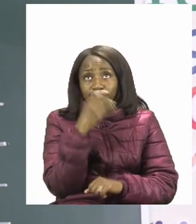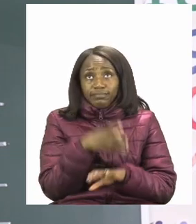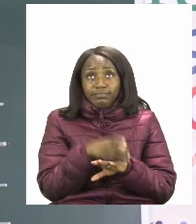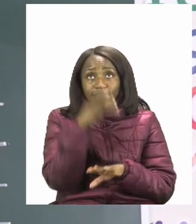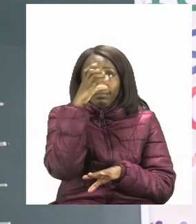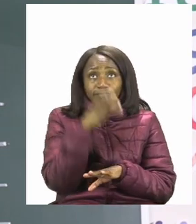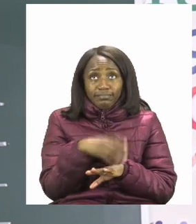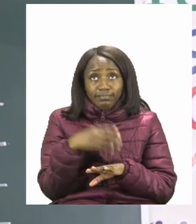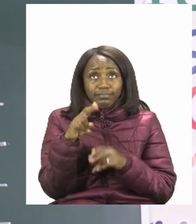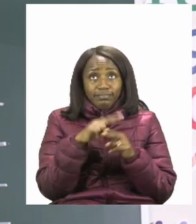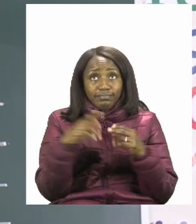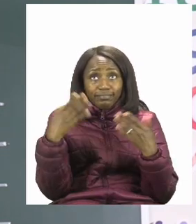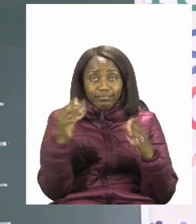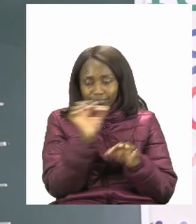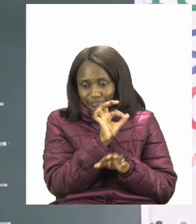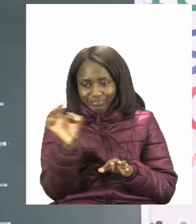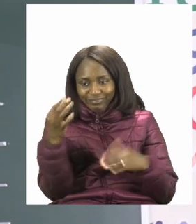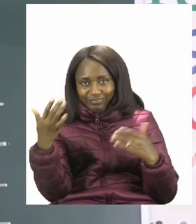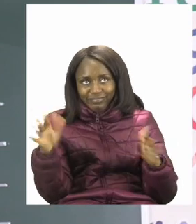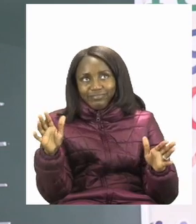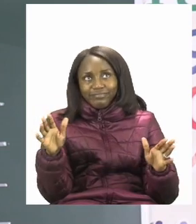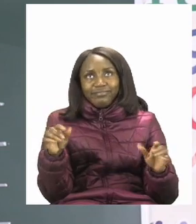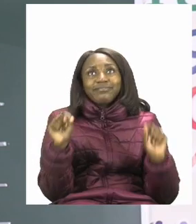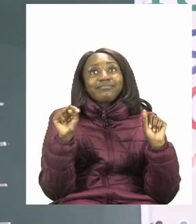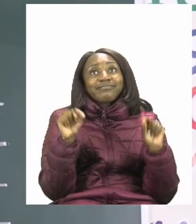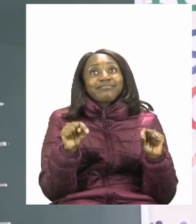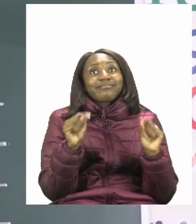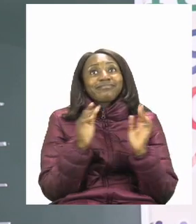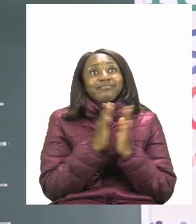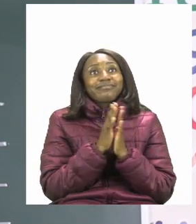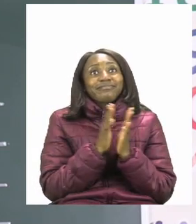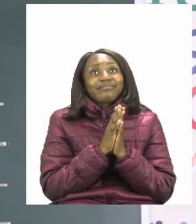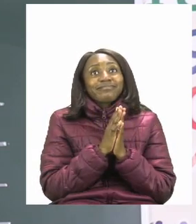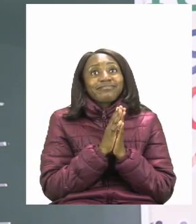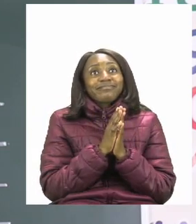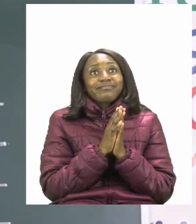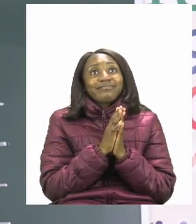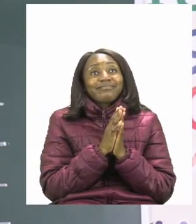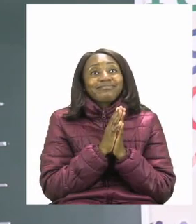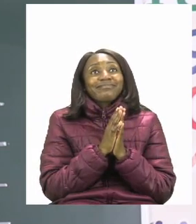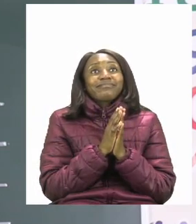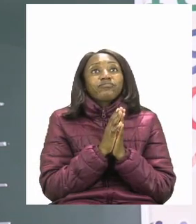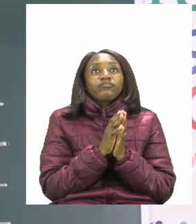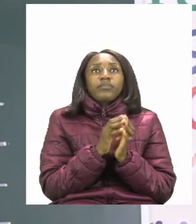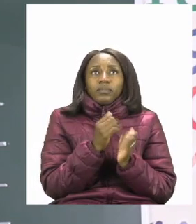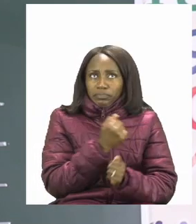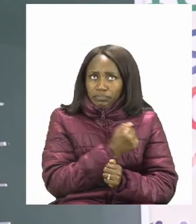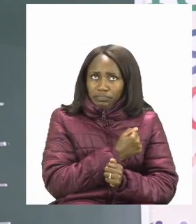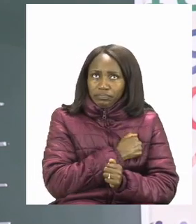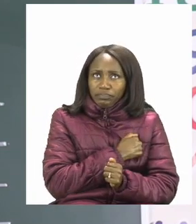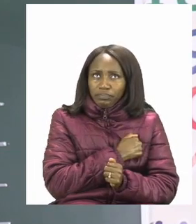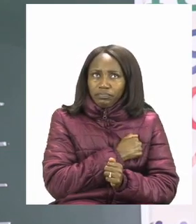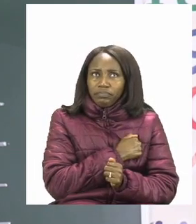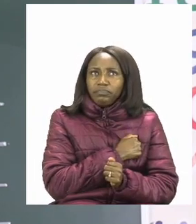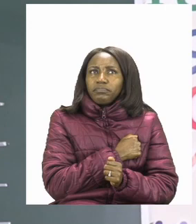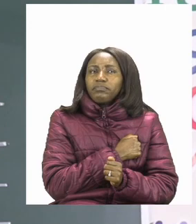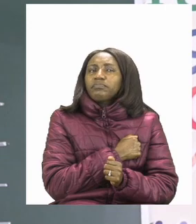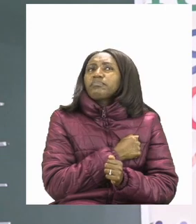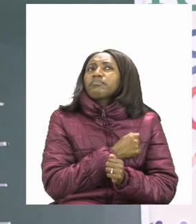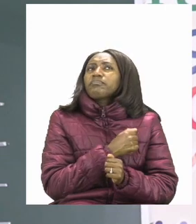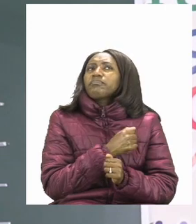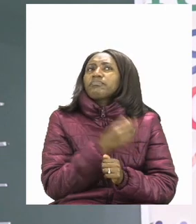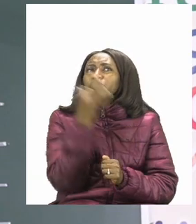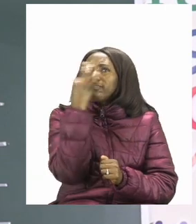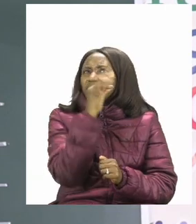and we have already crossed it out. Now my story says, Mother had a